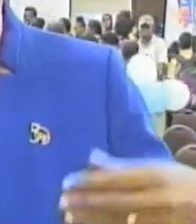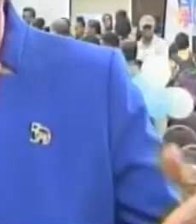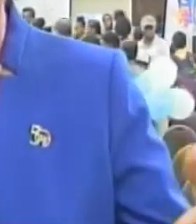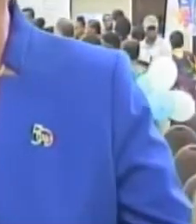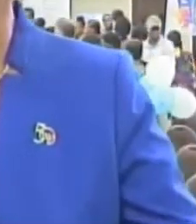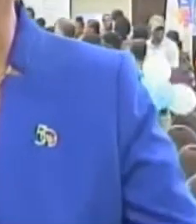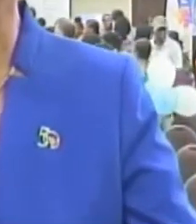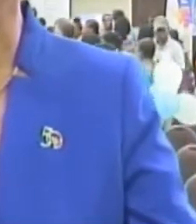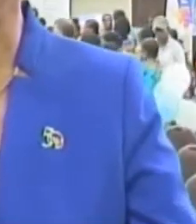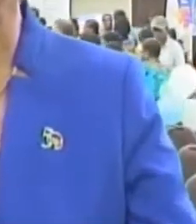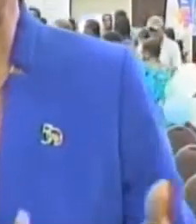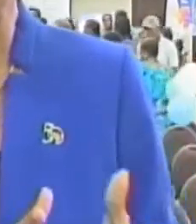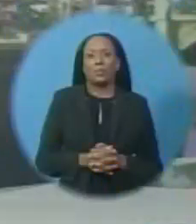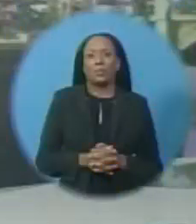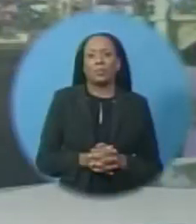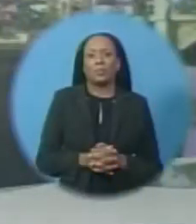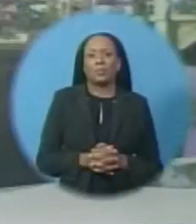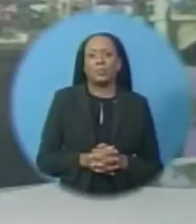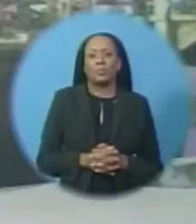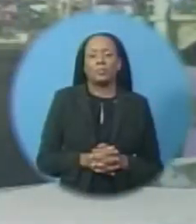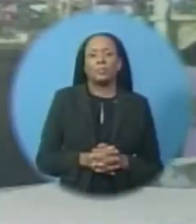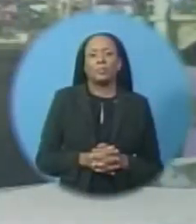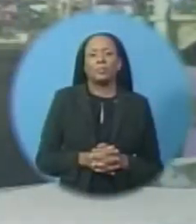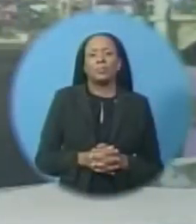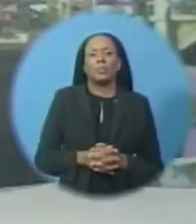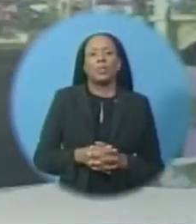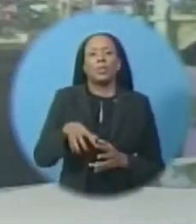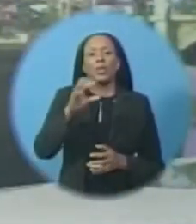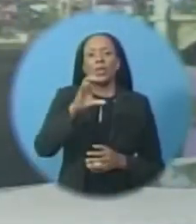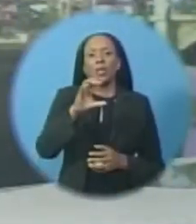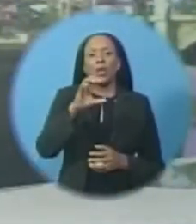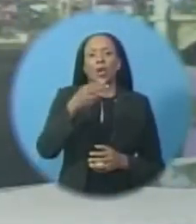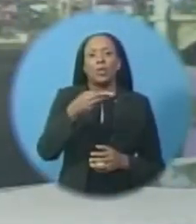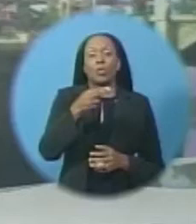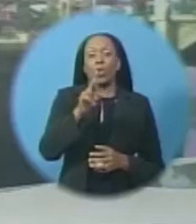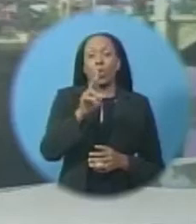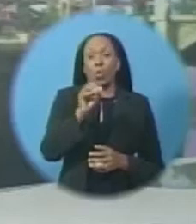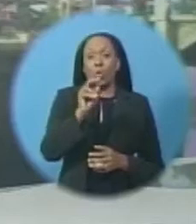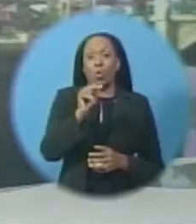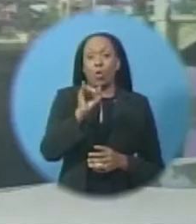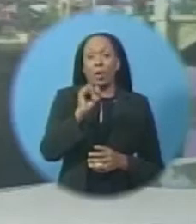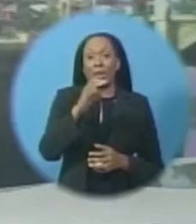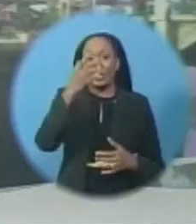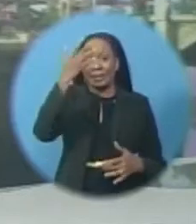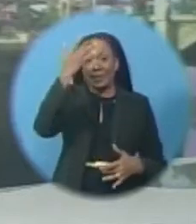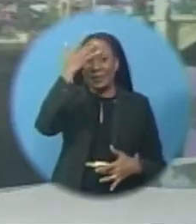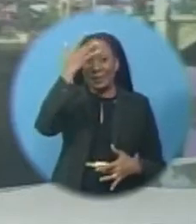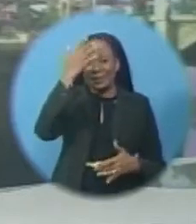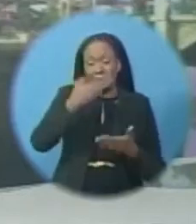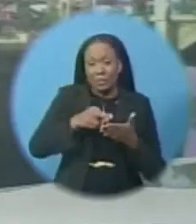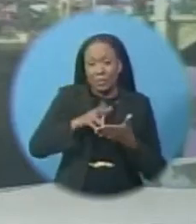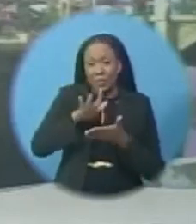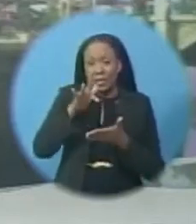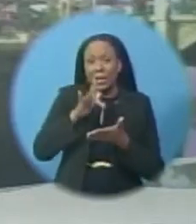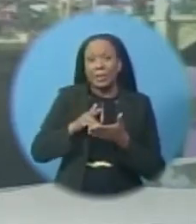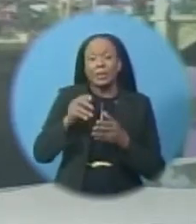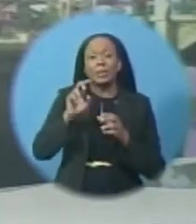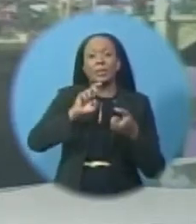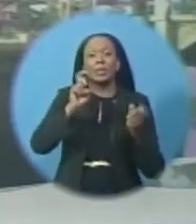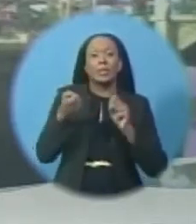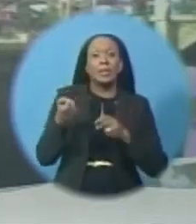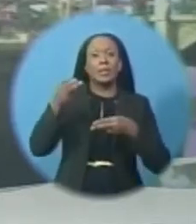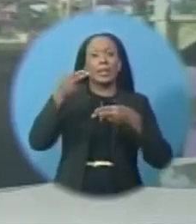to contribute to that workplace. The Chronic Disease Research Center has been renamed in honor of one of Barbados'